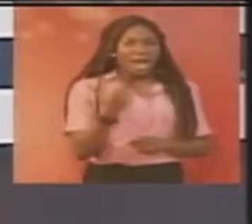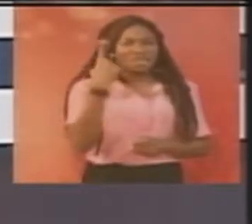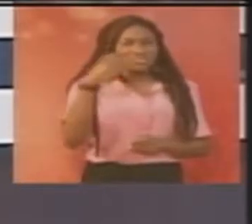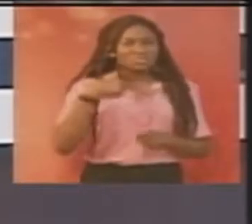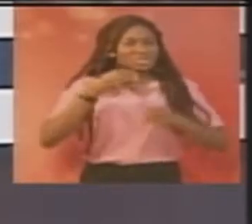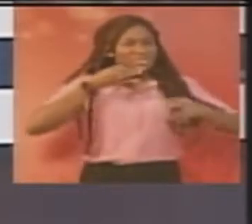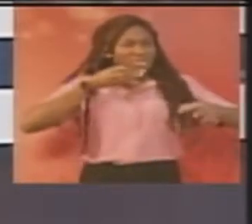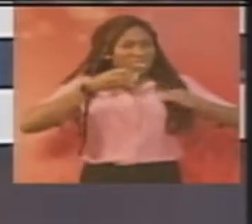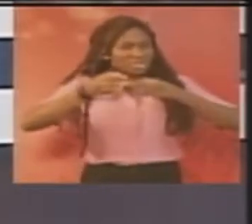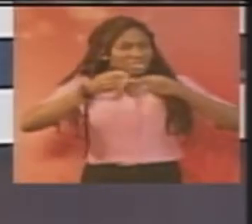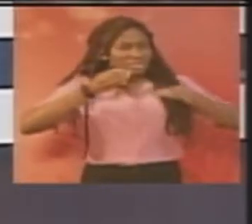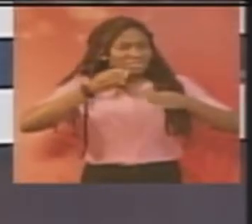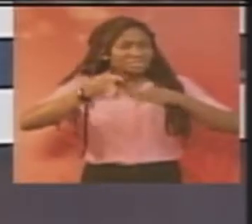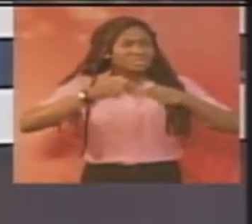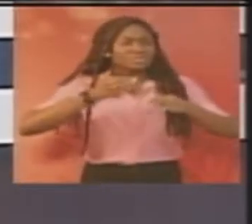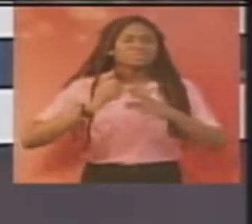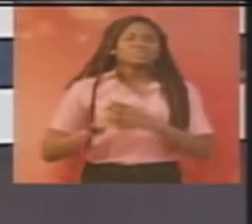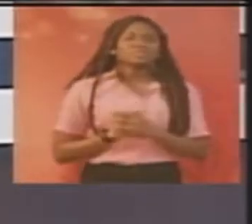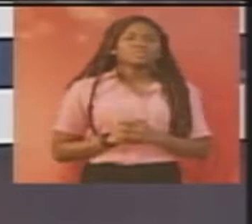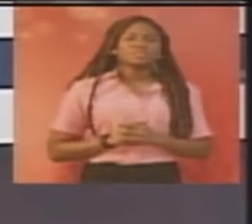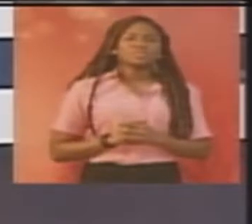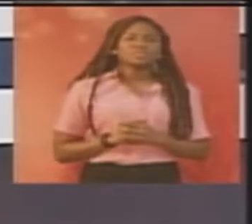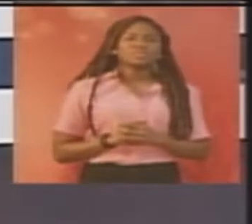Not here, no.